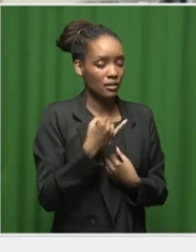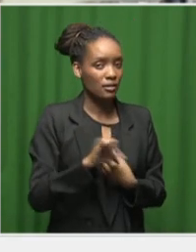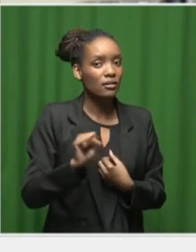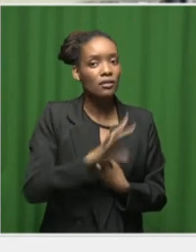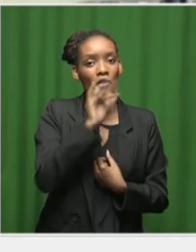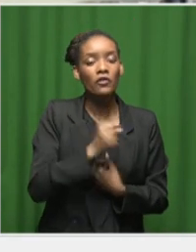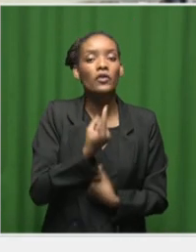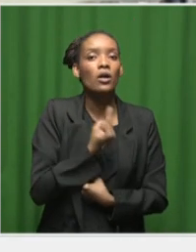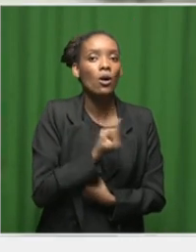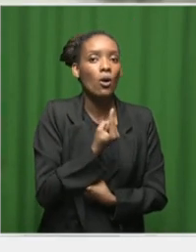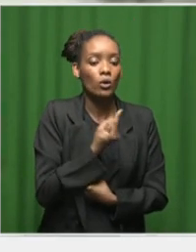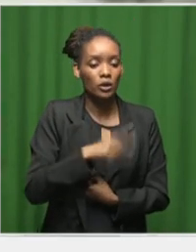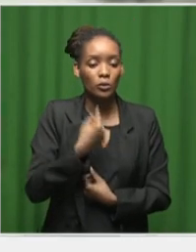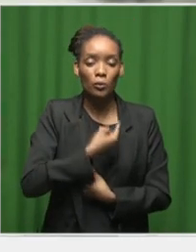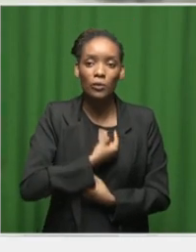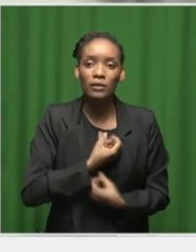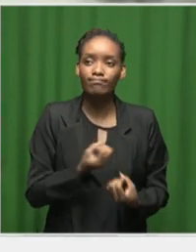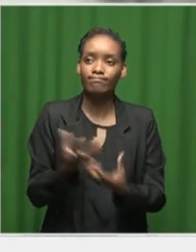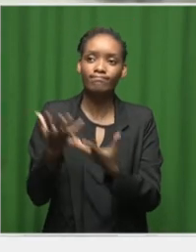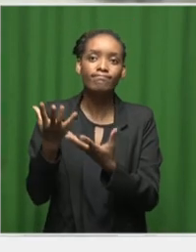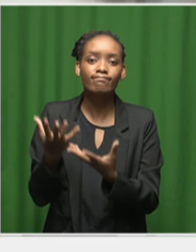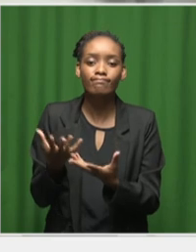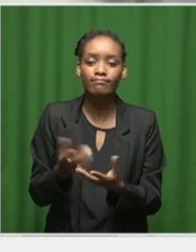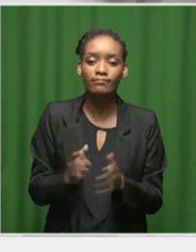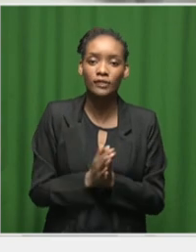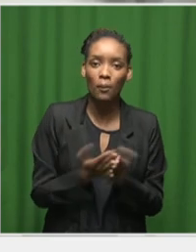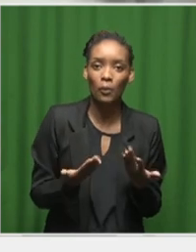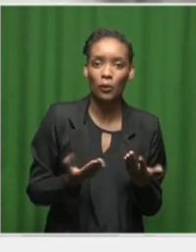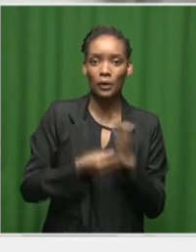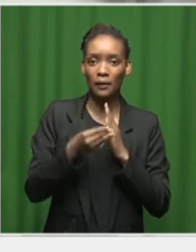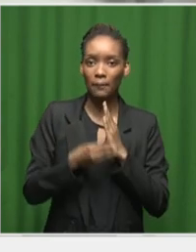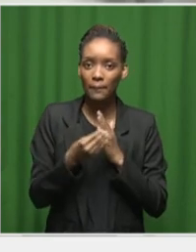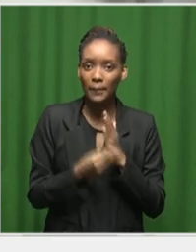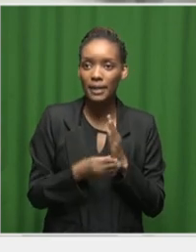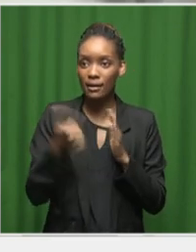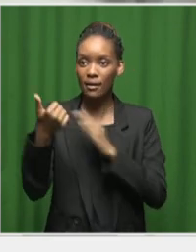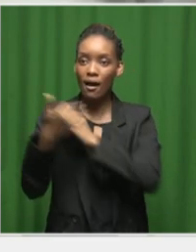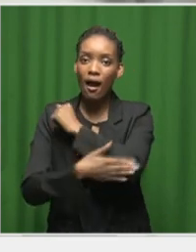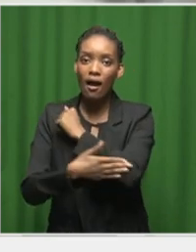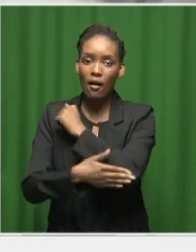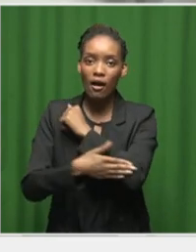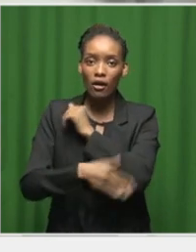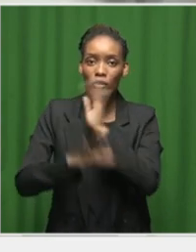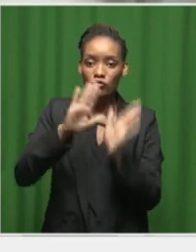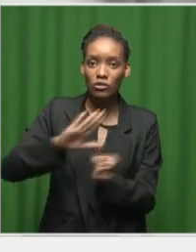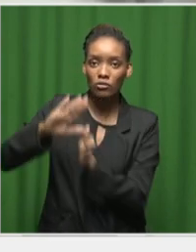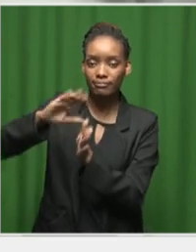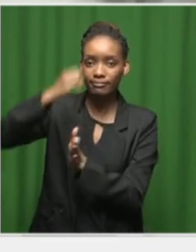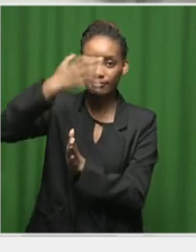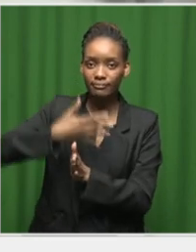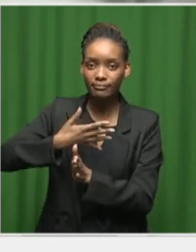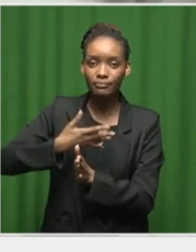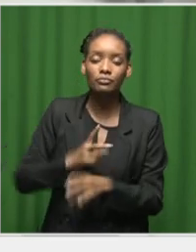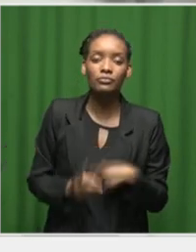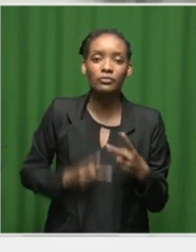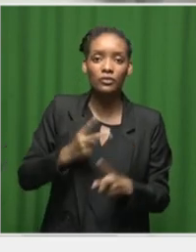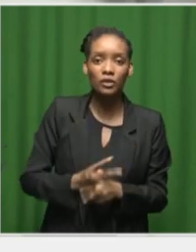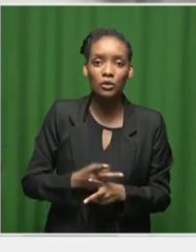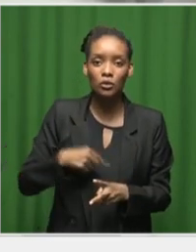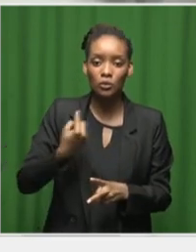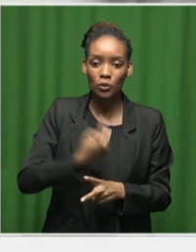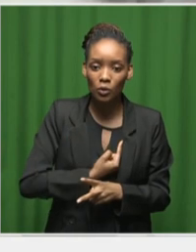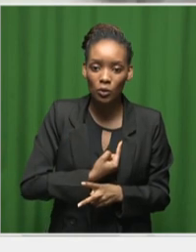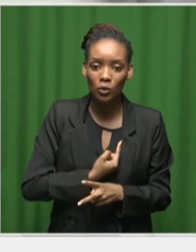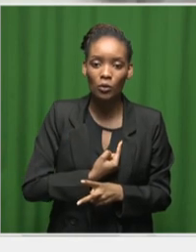case. We provide books and magazines to other countries on the continent. We also sell